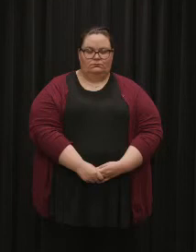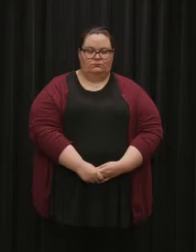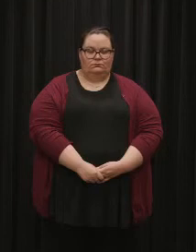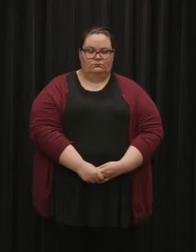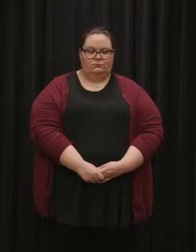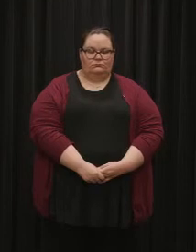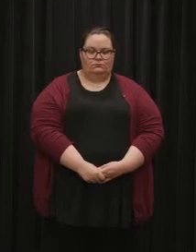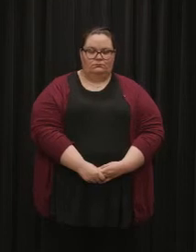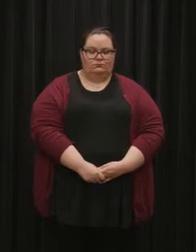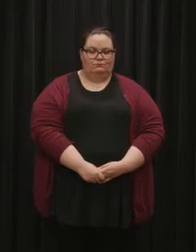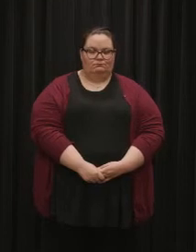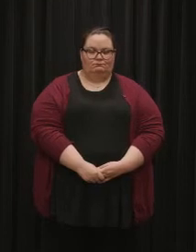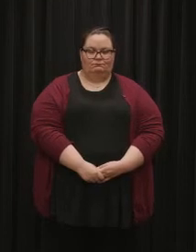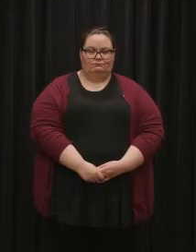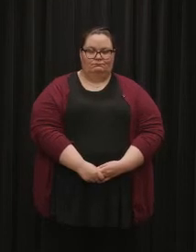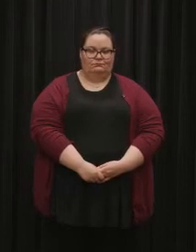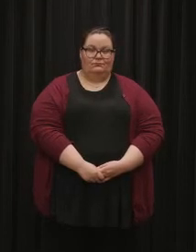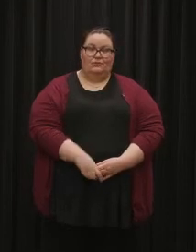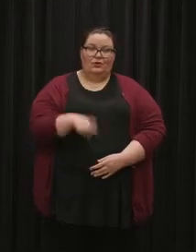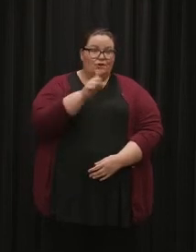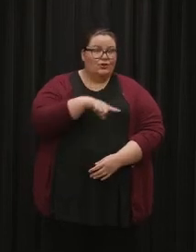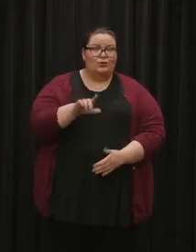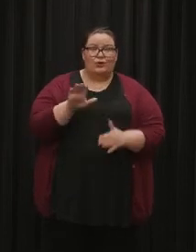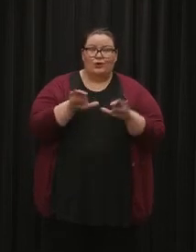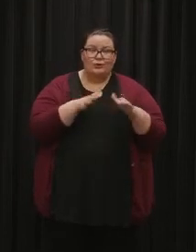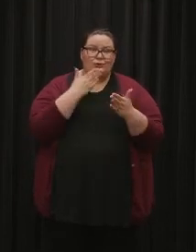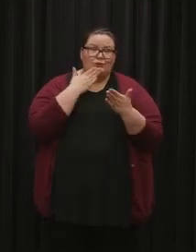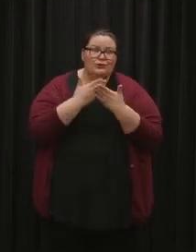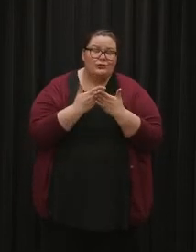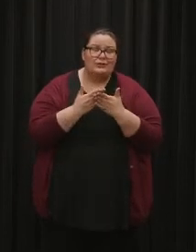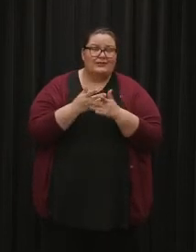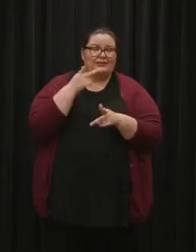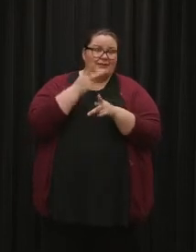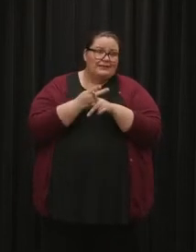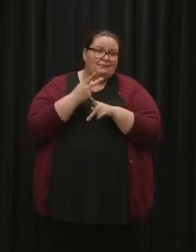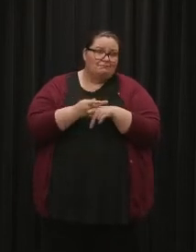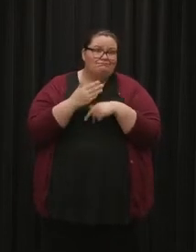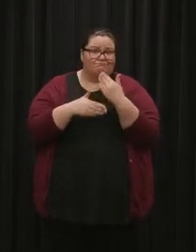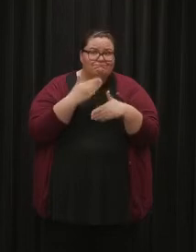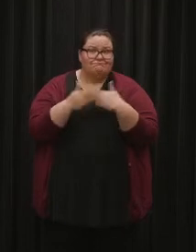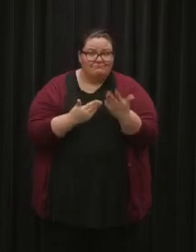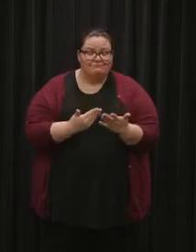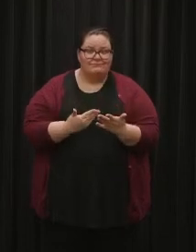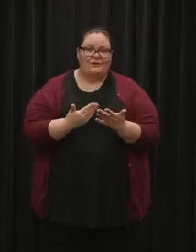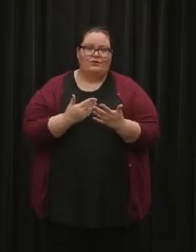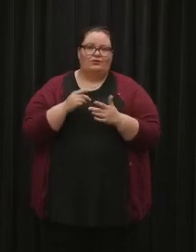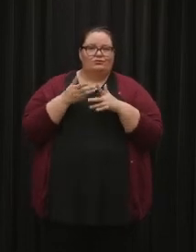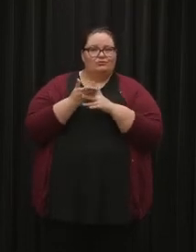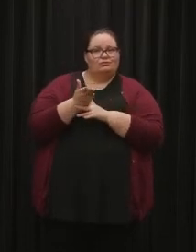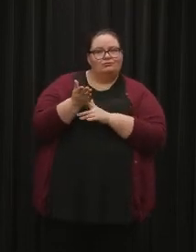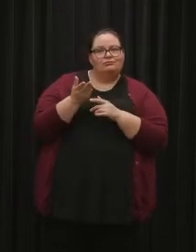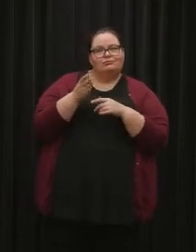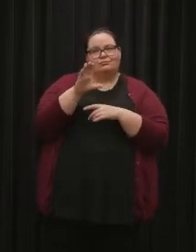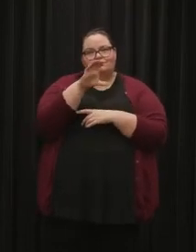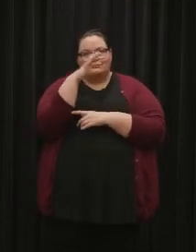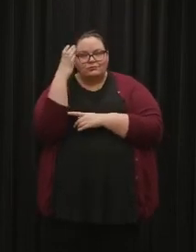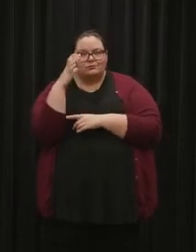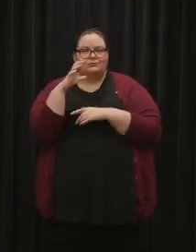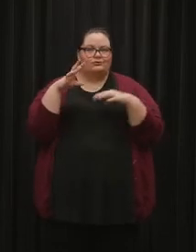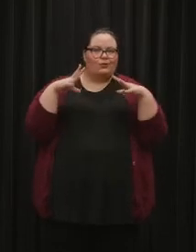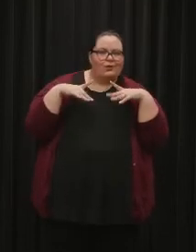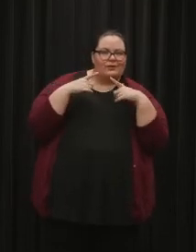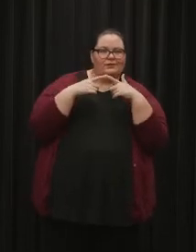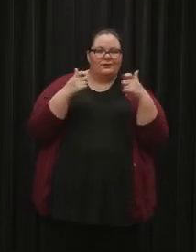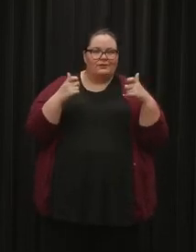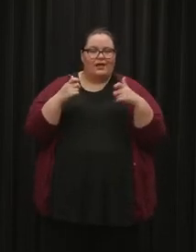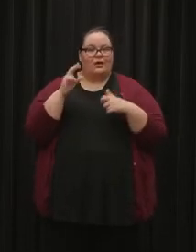everybody will be able to be in the yellow phase in New Brunswick. over the holiday season. So New Brunswick is in yellow as